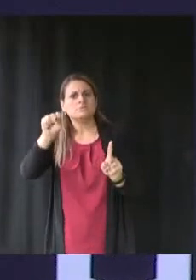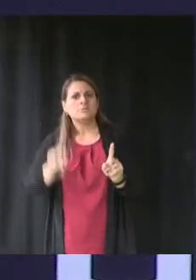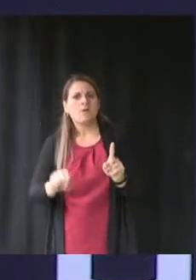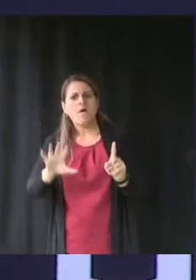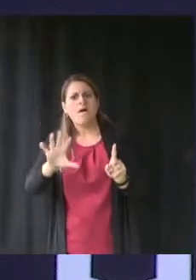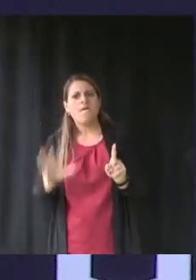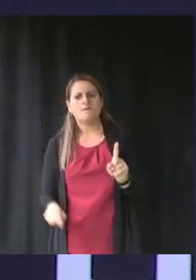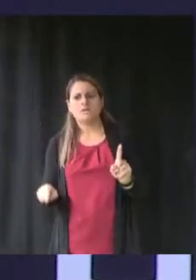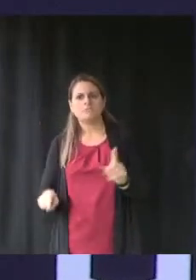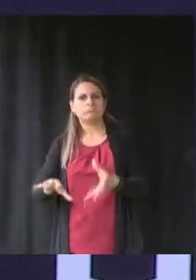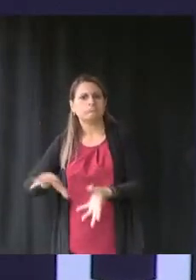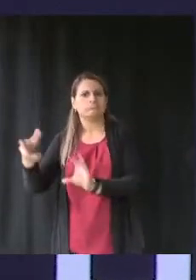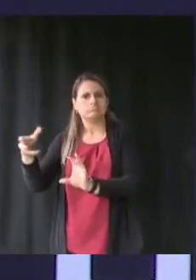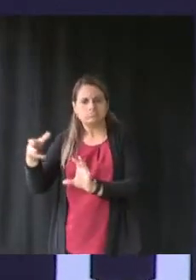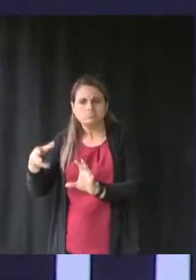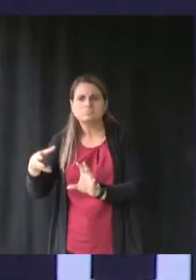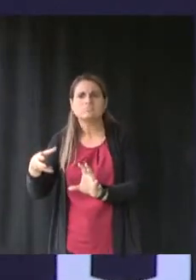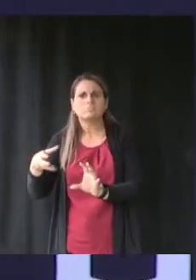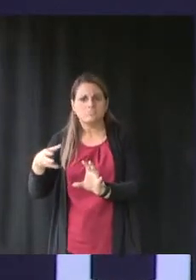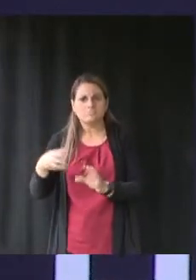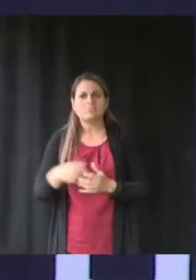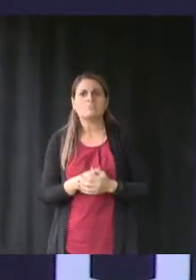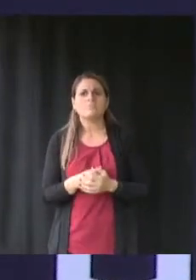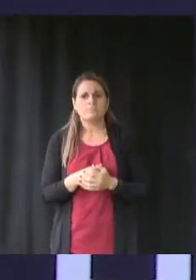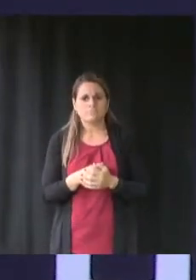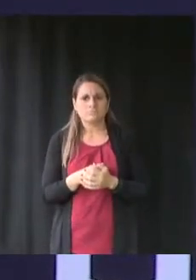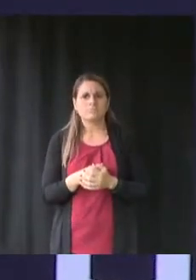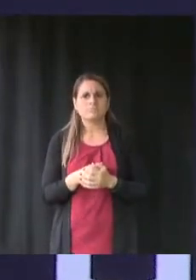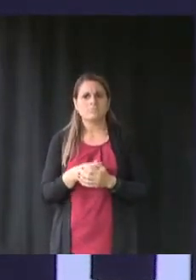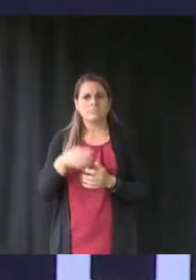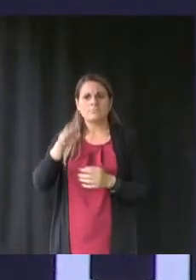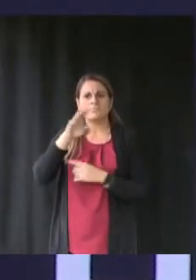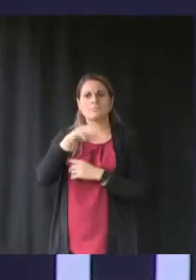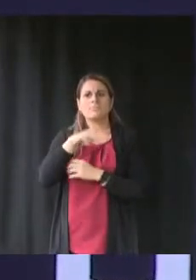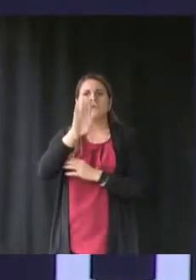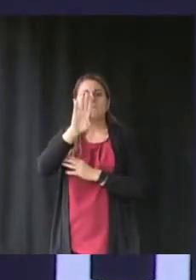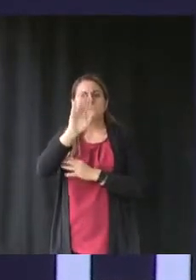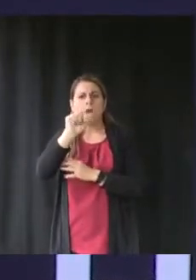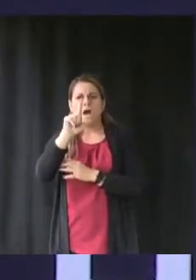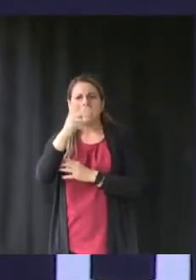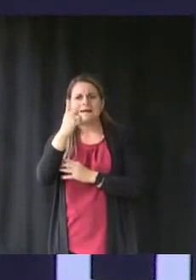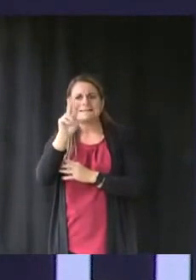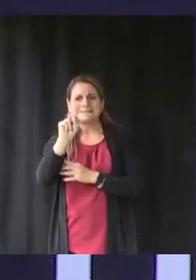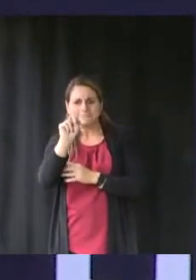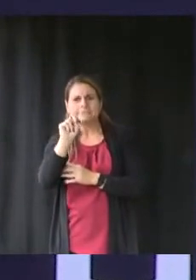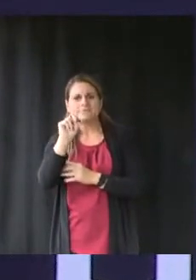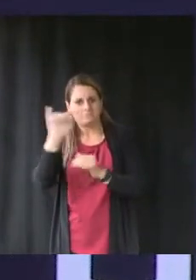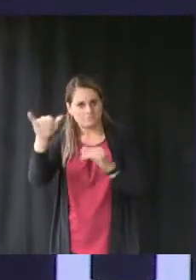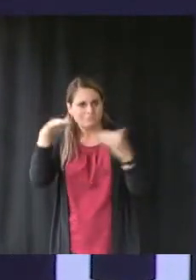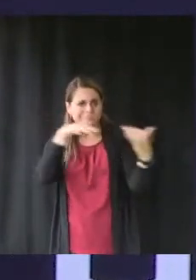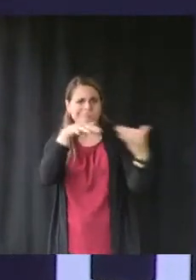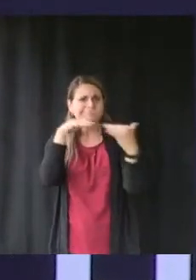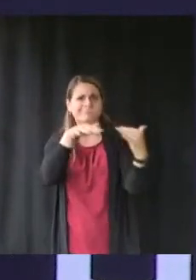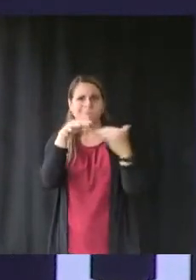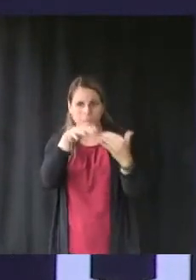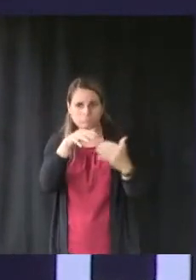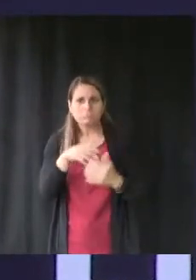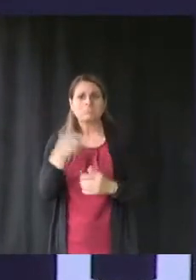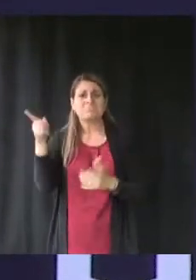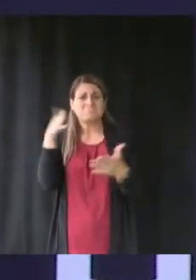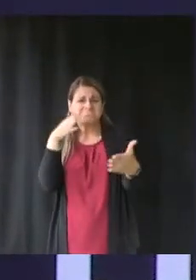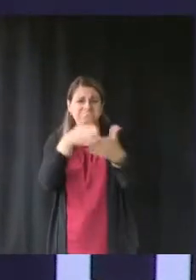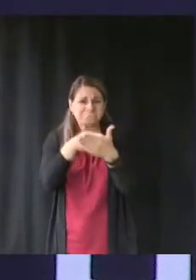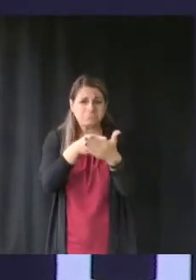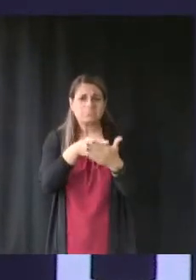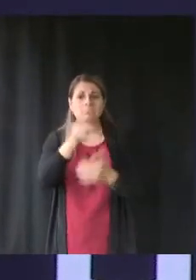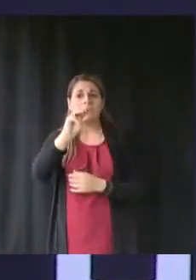during the Balkans conflict, with the leading Serbian human rights abuser, Slobodan Milosevic, was yet another